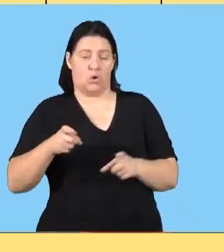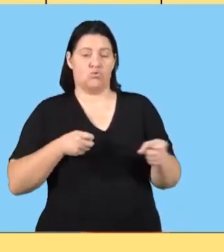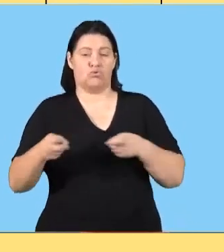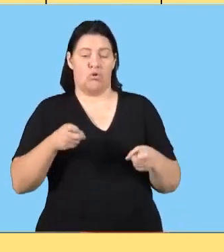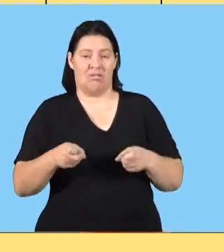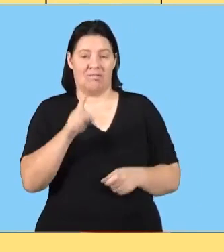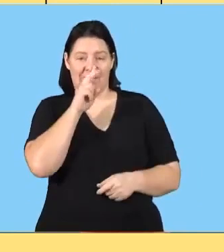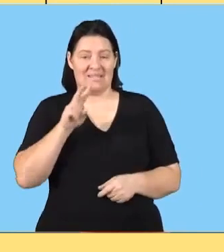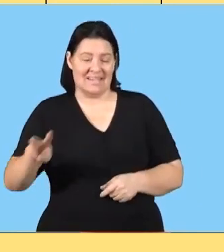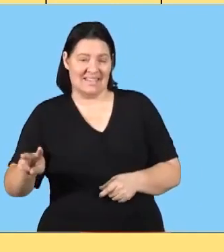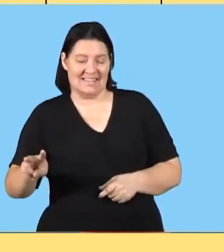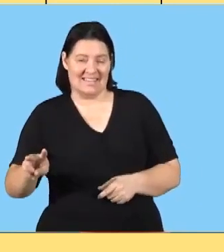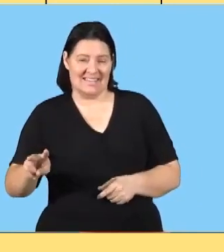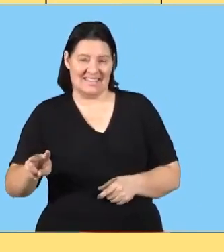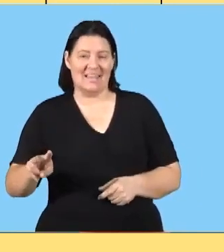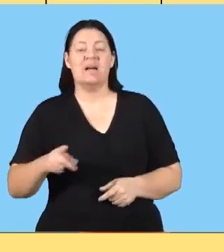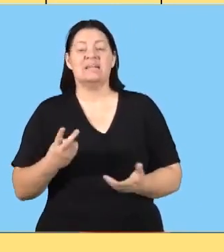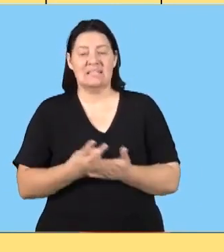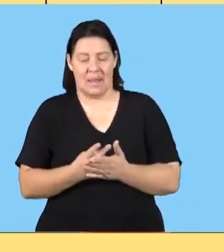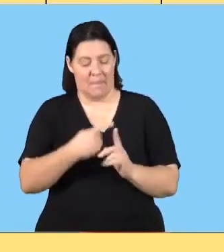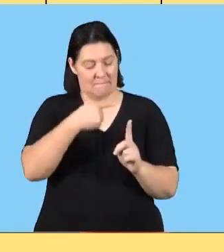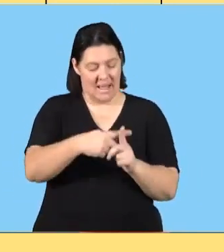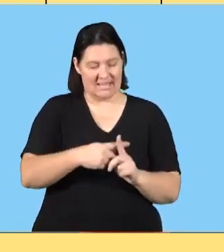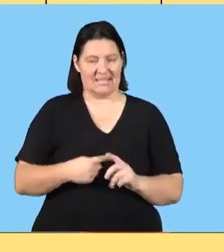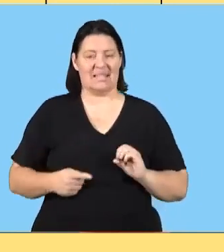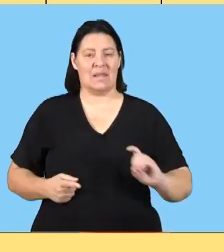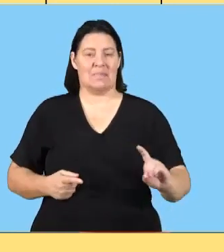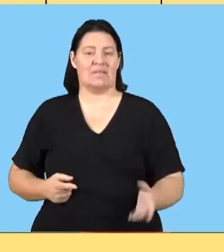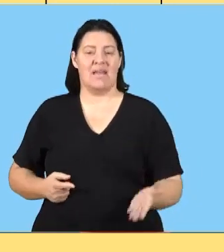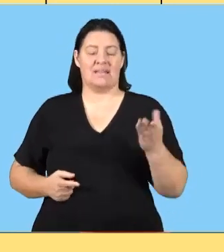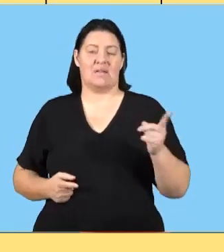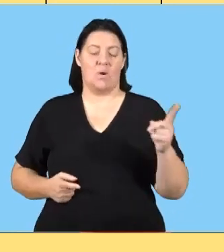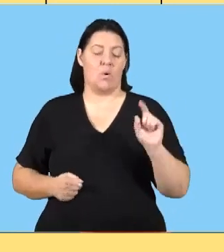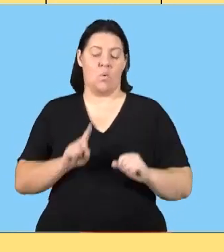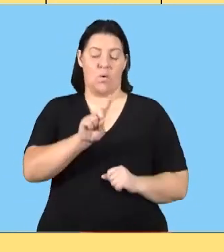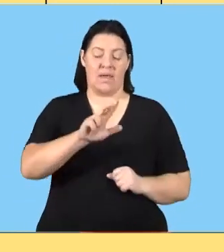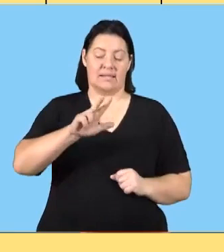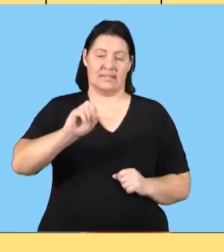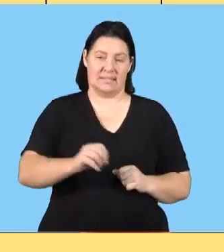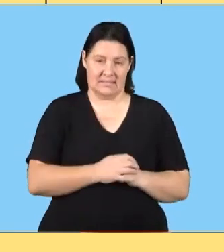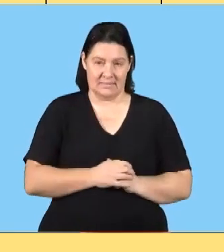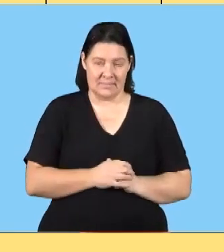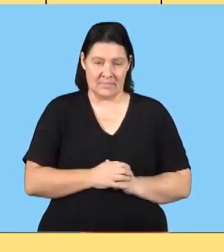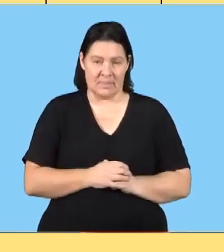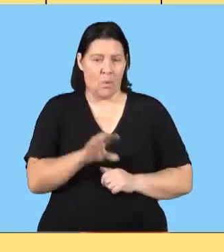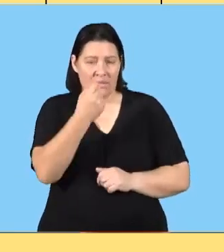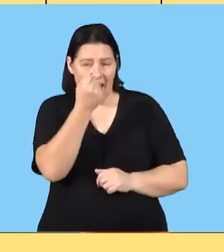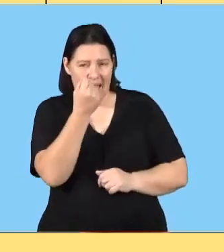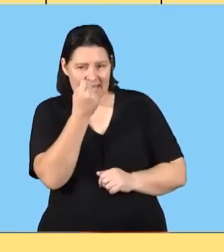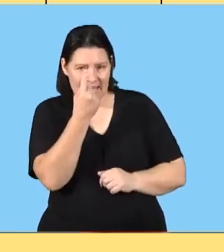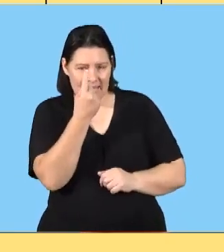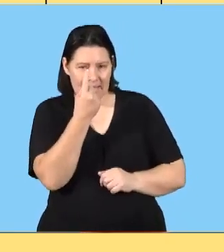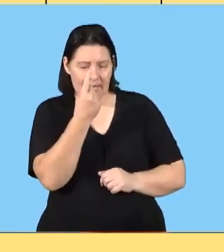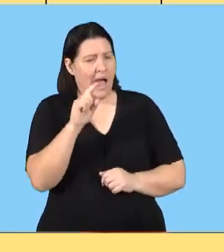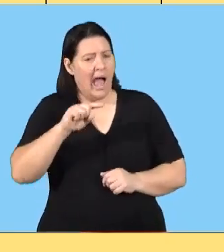So you see, when we come to the debtor's control, I have a plus on the debit side, 180. But you have to understand, there has